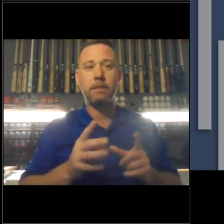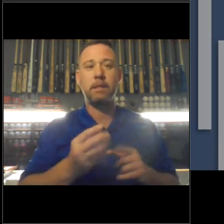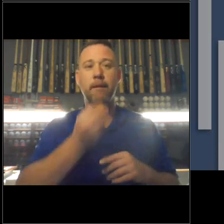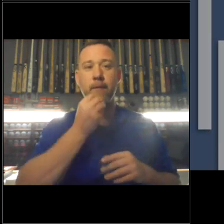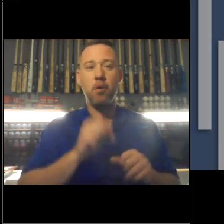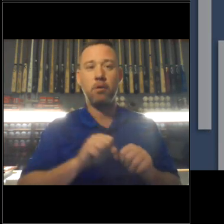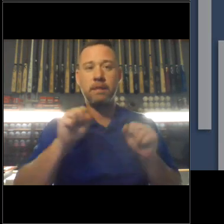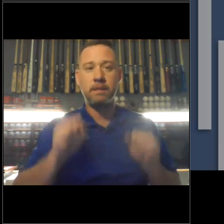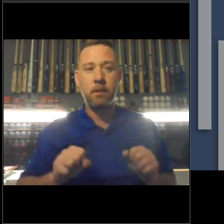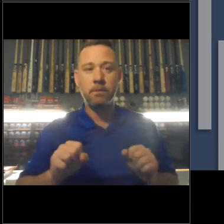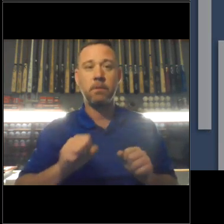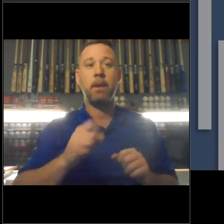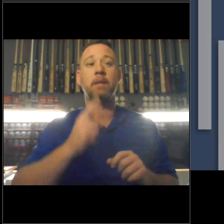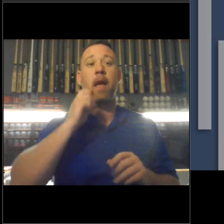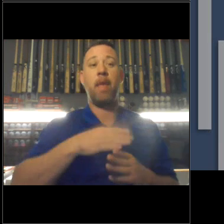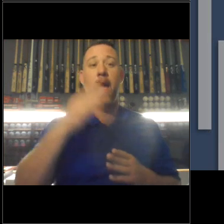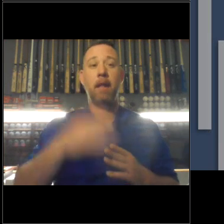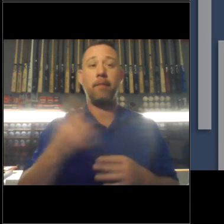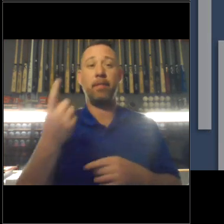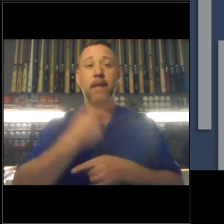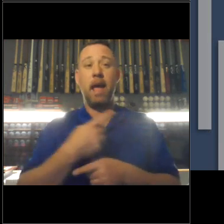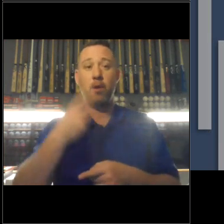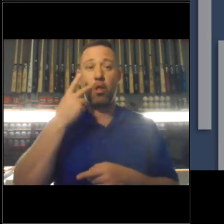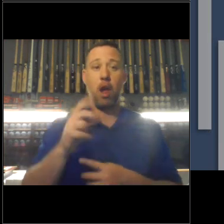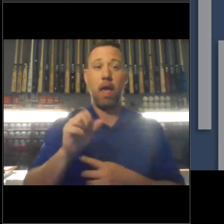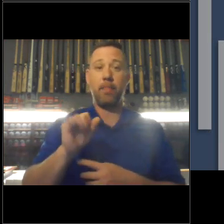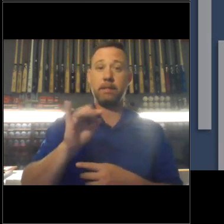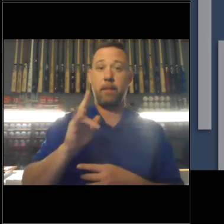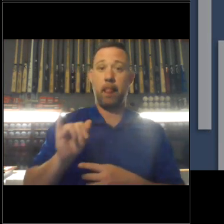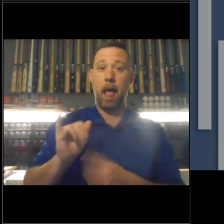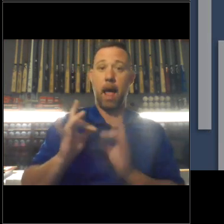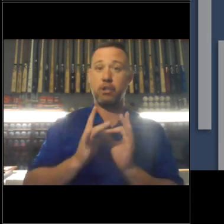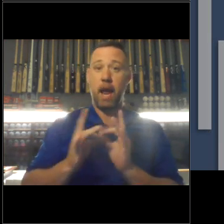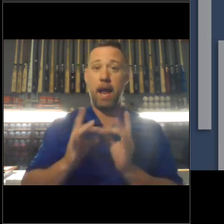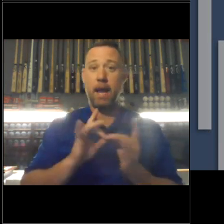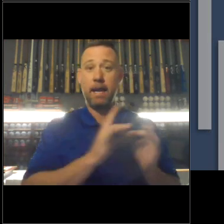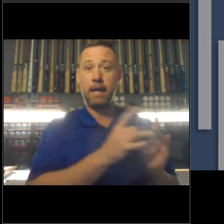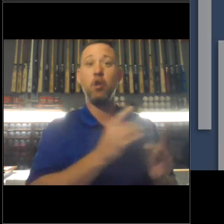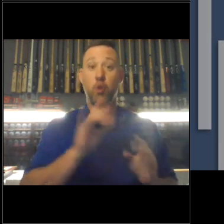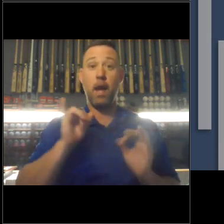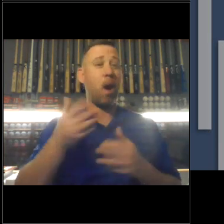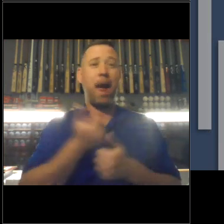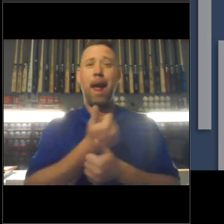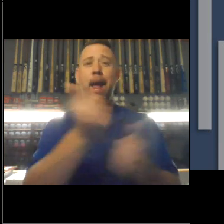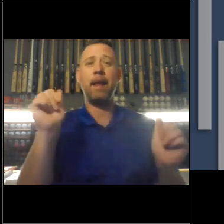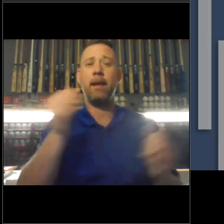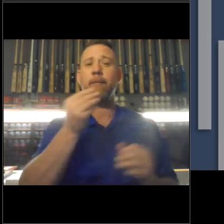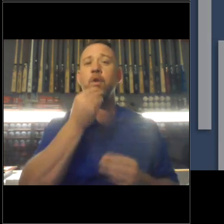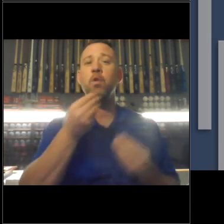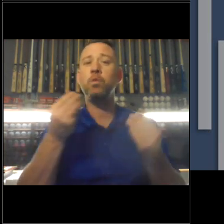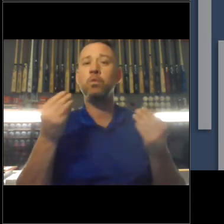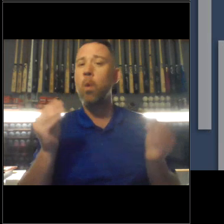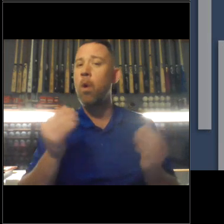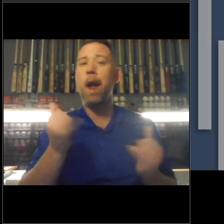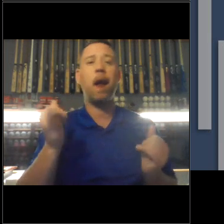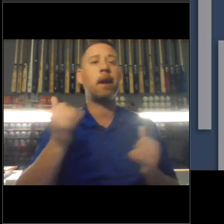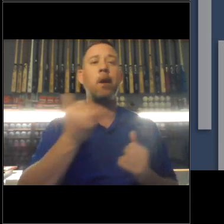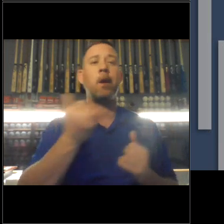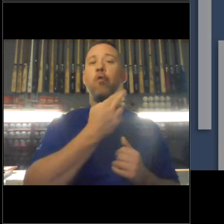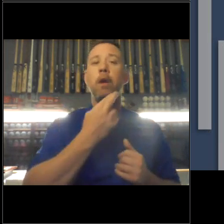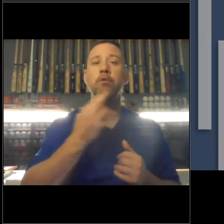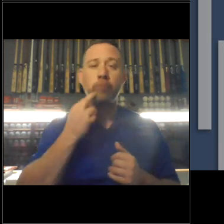systems, because at the end of the day, when you look at our supply chain, you could go into any grocery store or any restaurant,